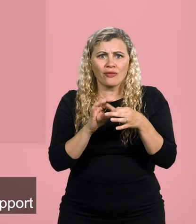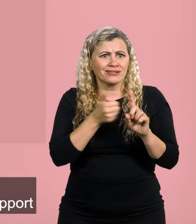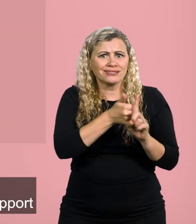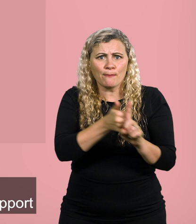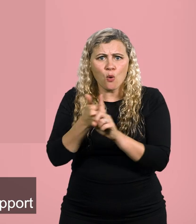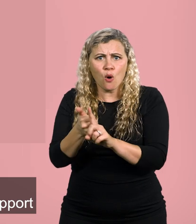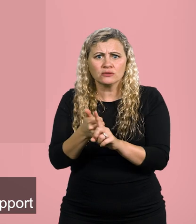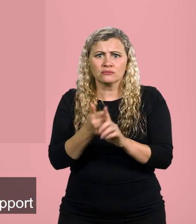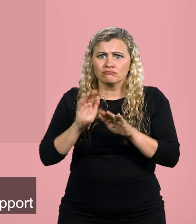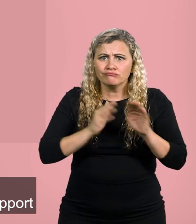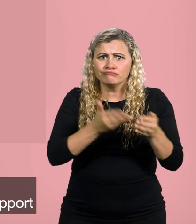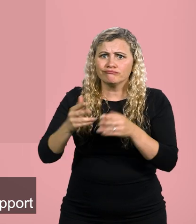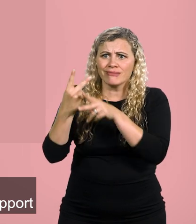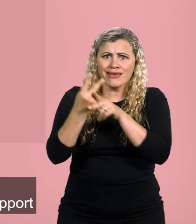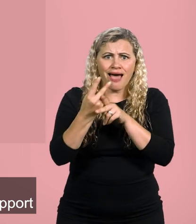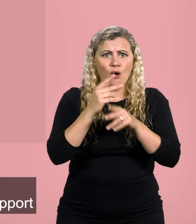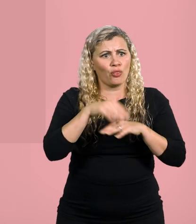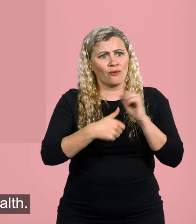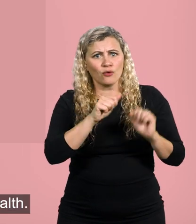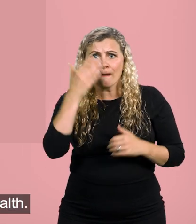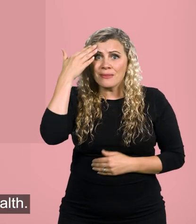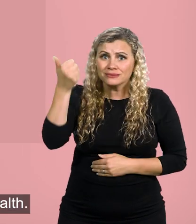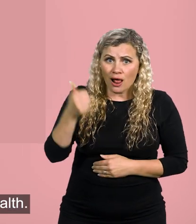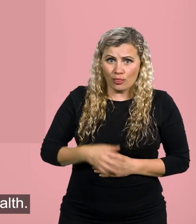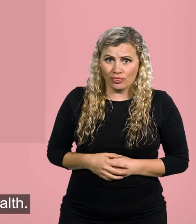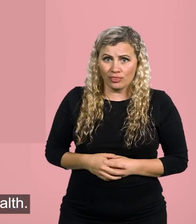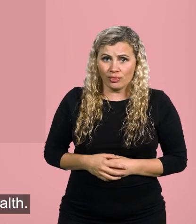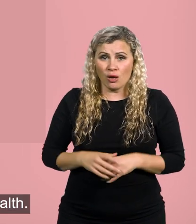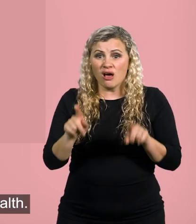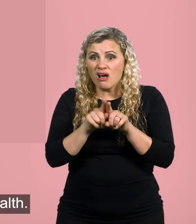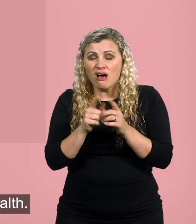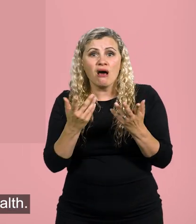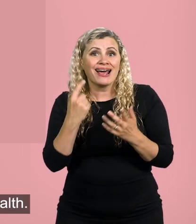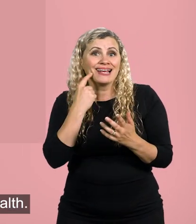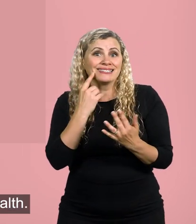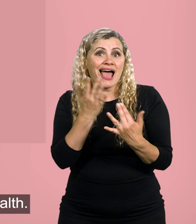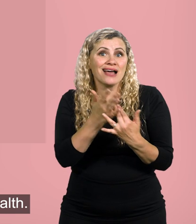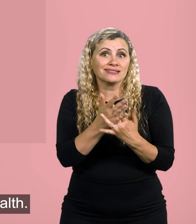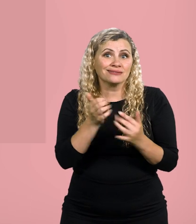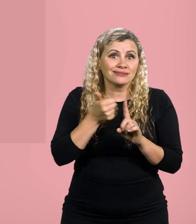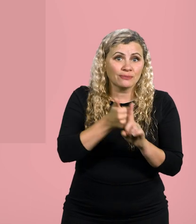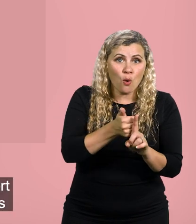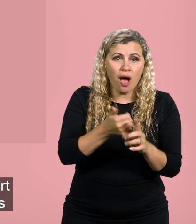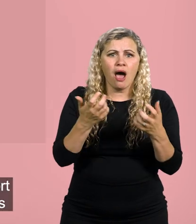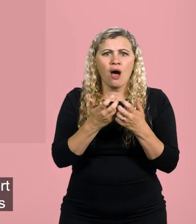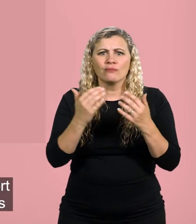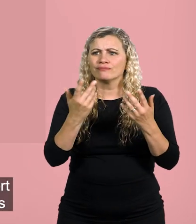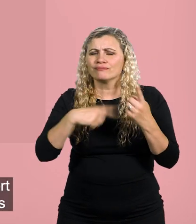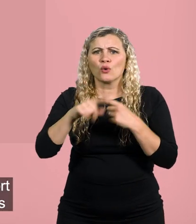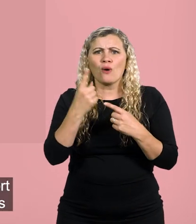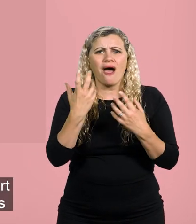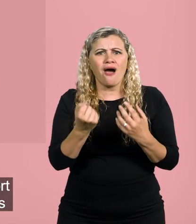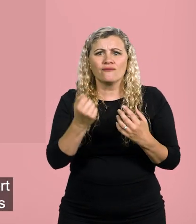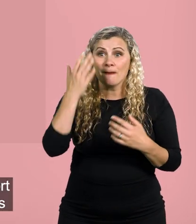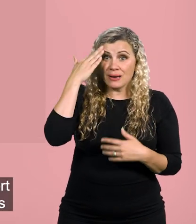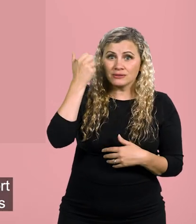is about organizations working together to support and provide care for your mental health this